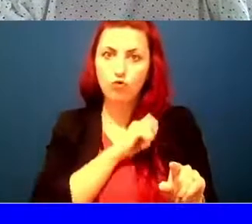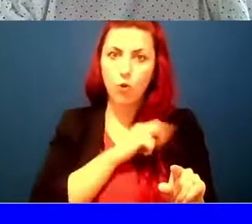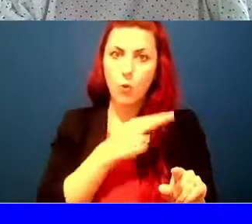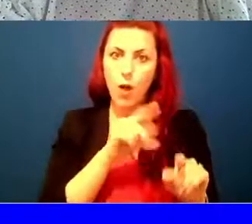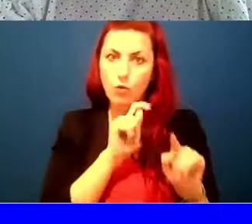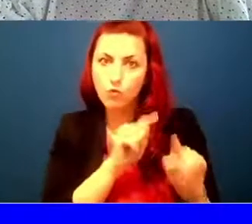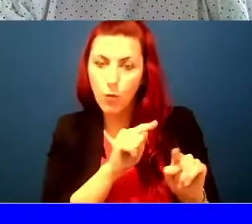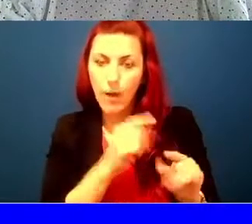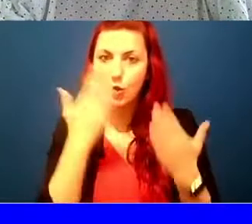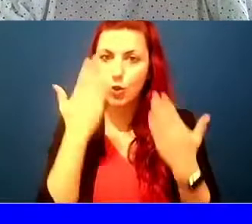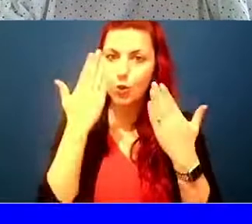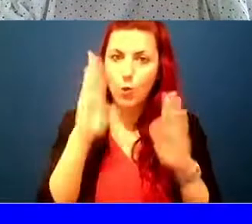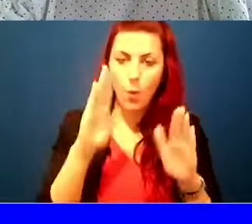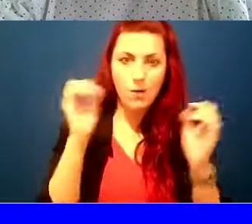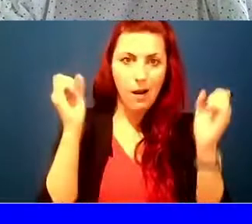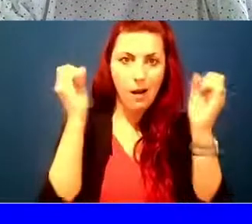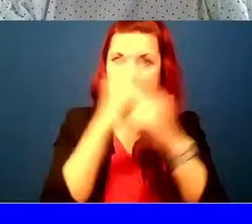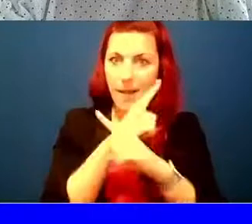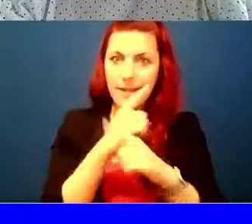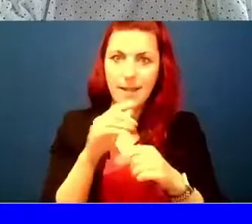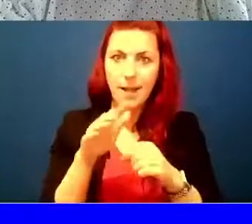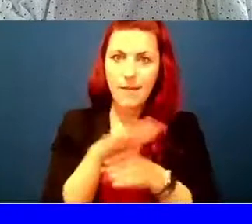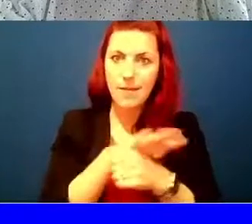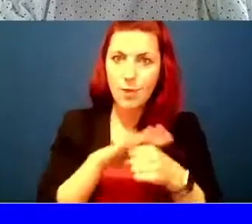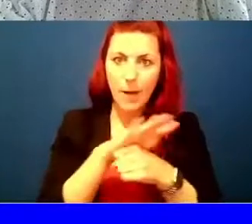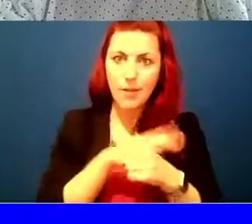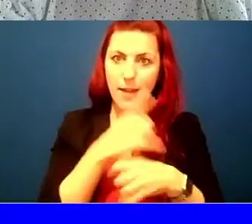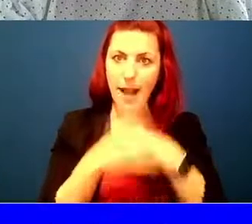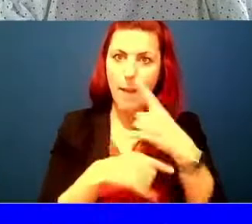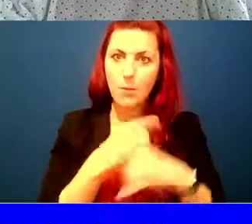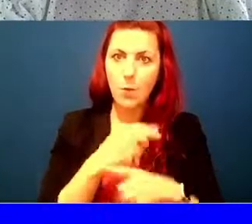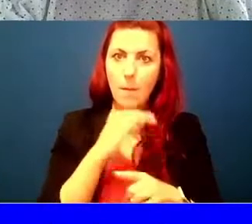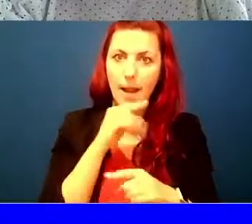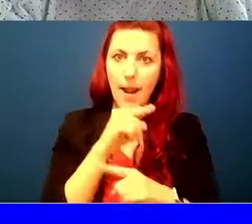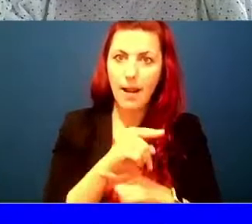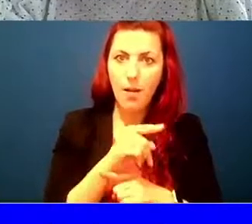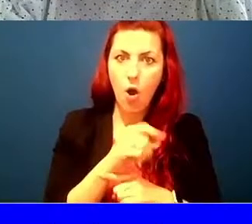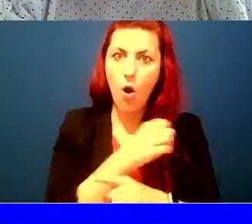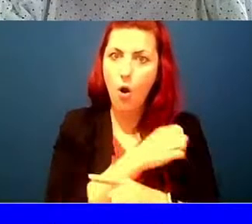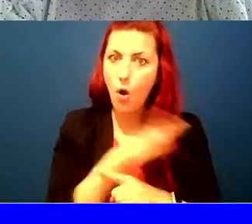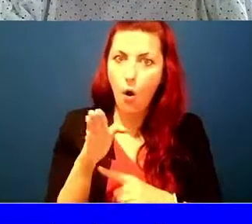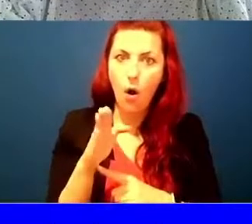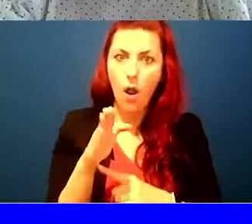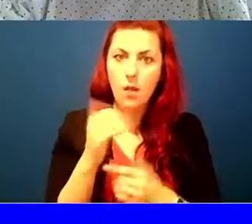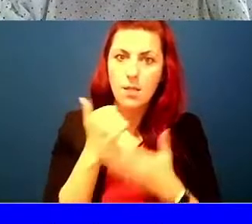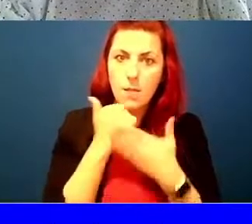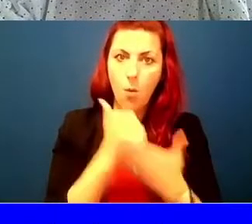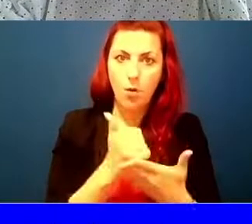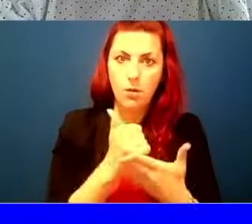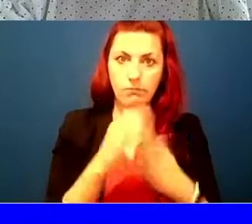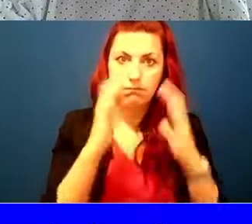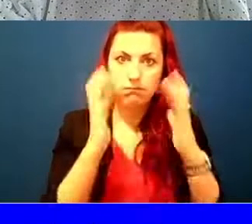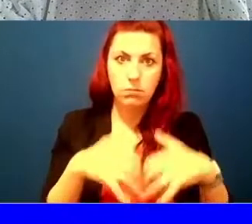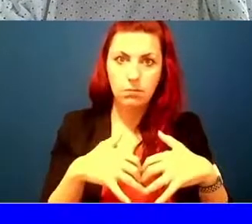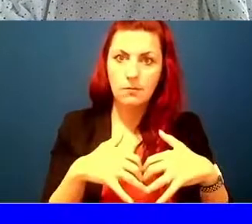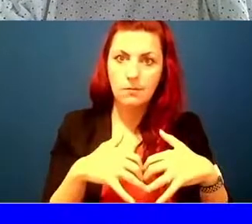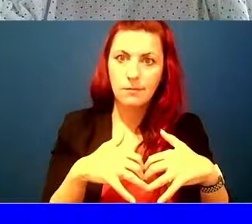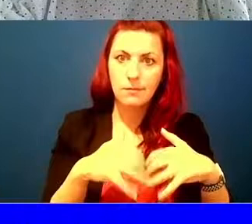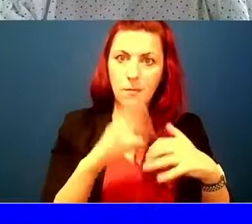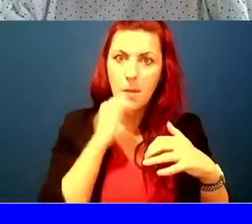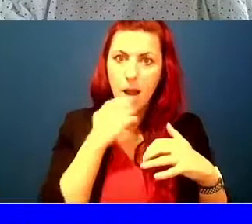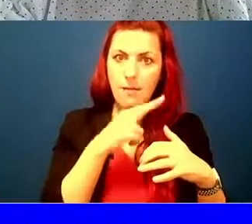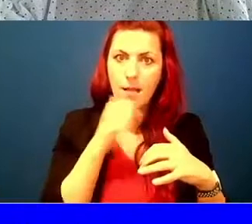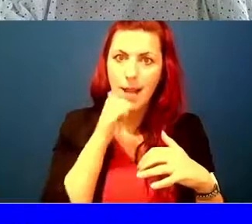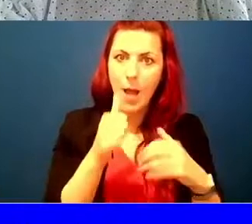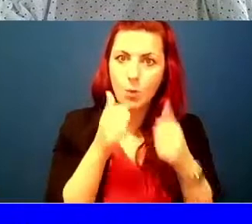points to the complexity of what happened to Michael, is that all his support structures kind of collapsed around him when he wasn't able to attend his